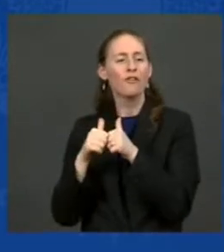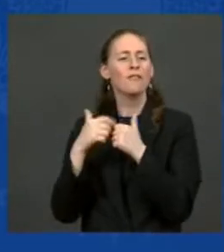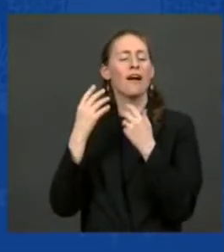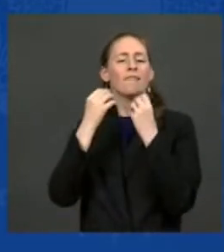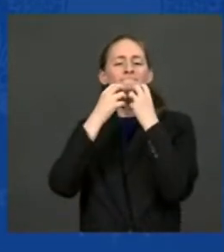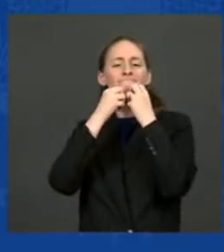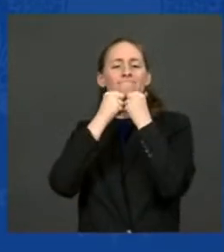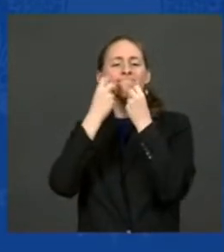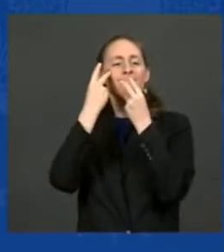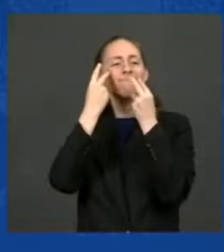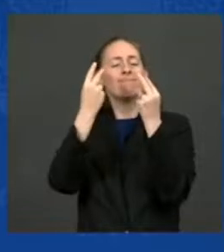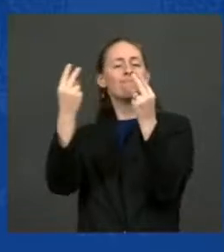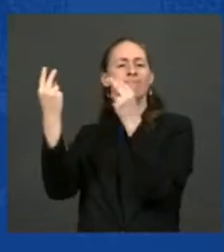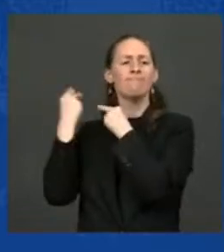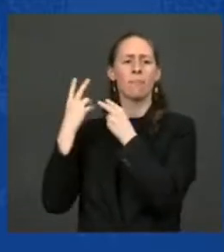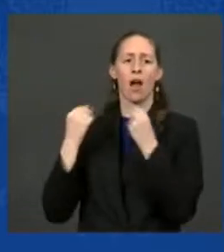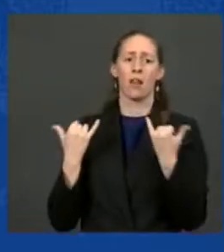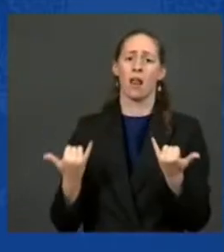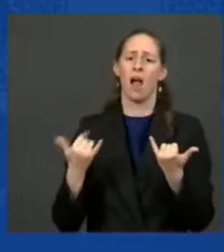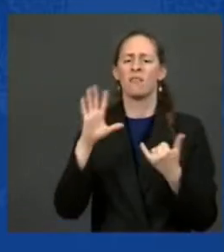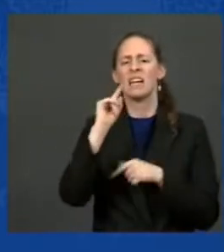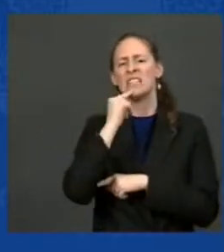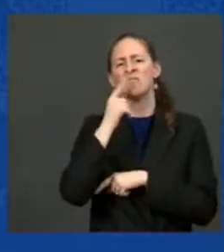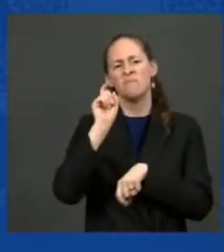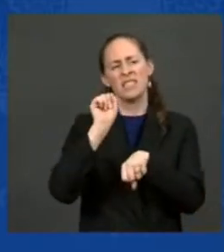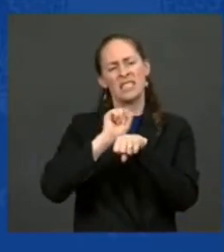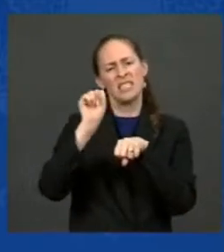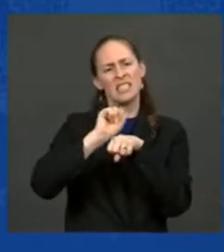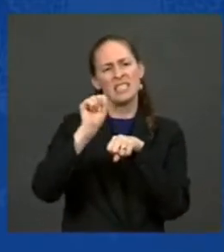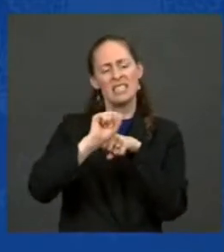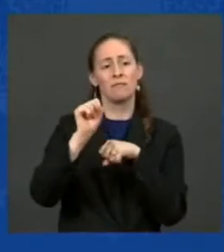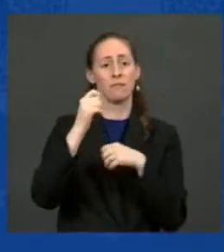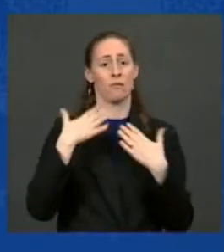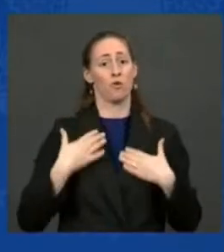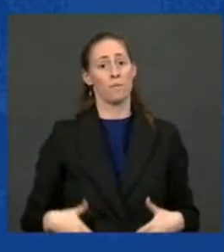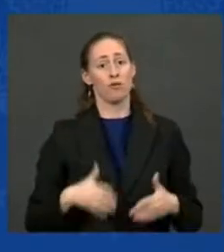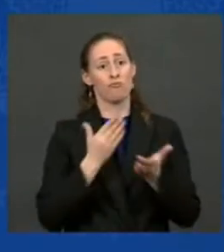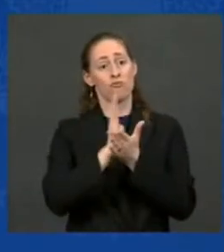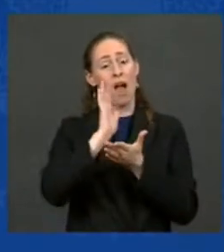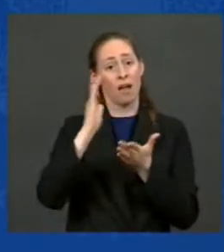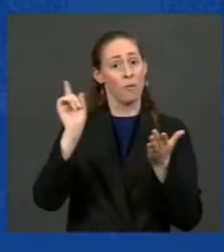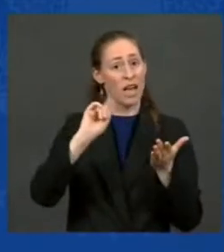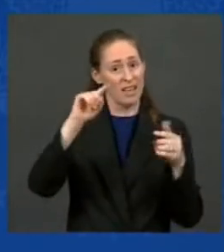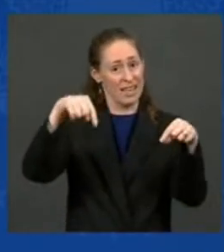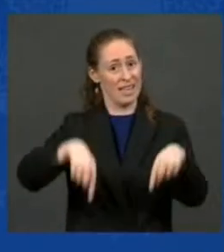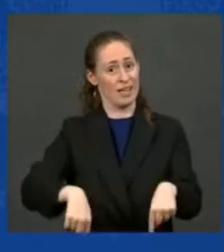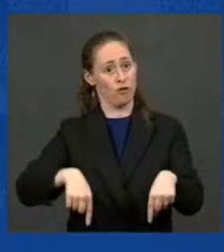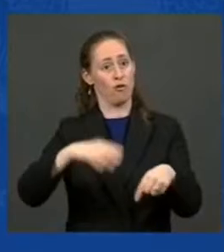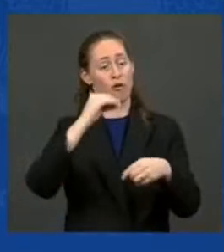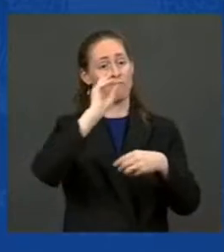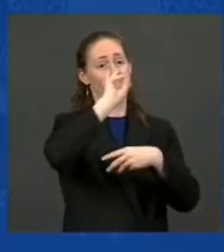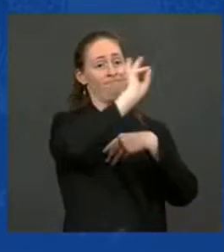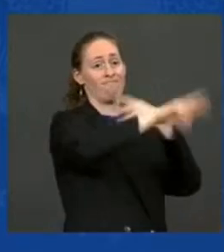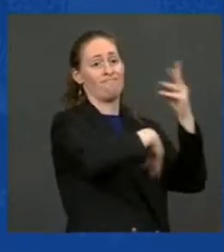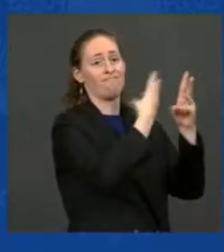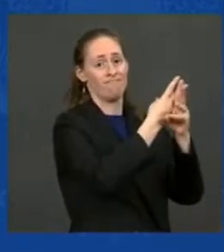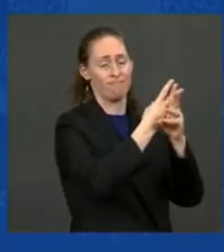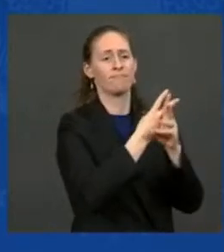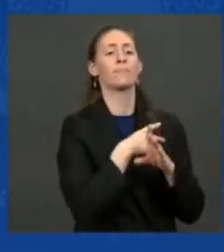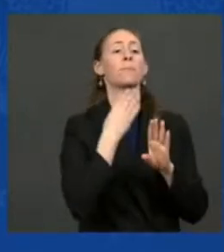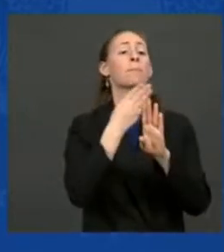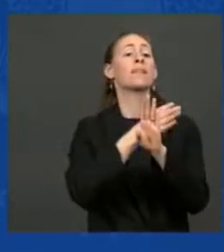harder for the fundamental human rights of people at home and around the globe. Before his public life, President Biden was